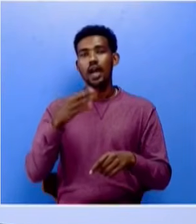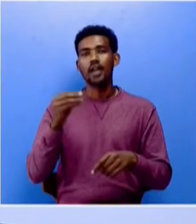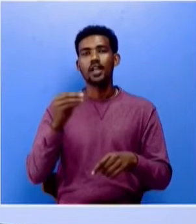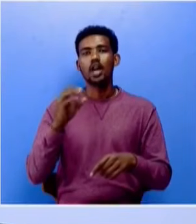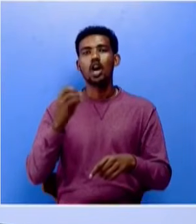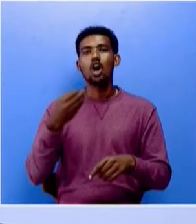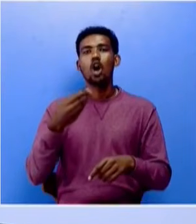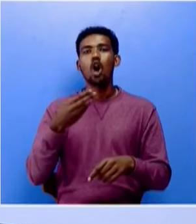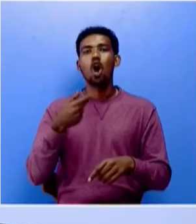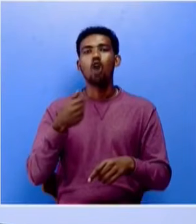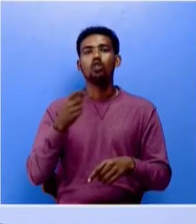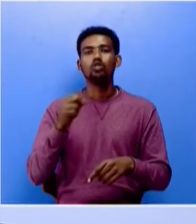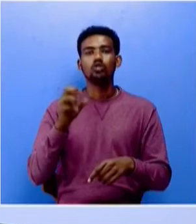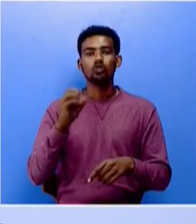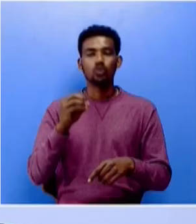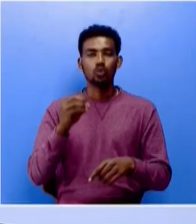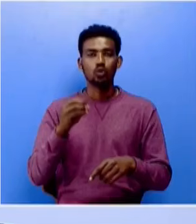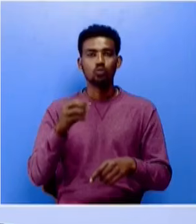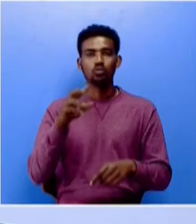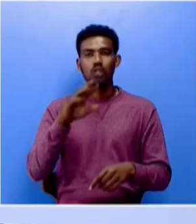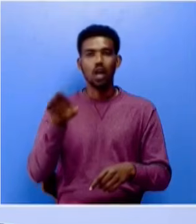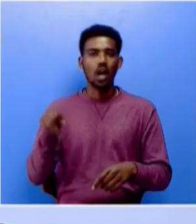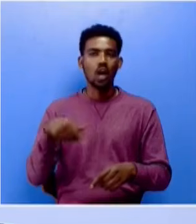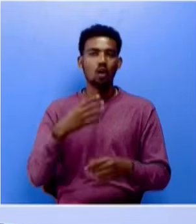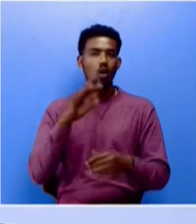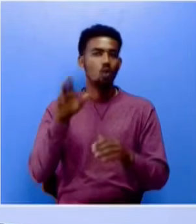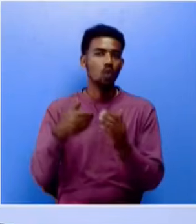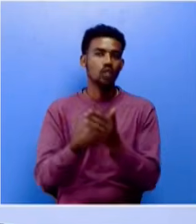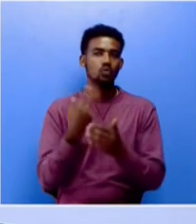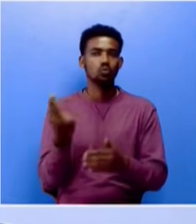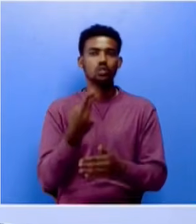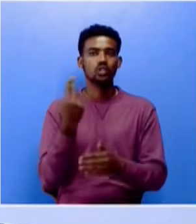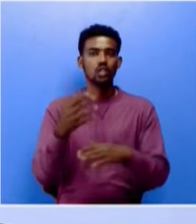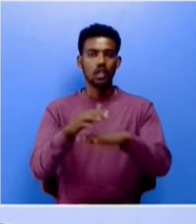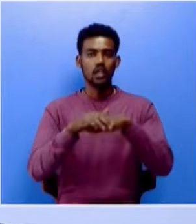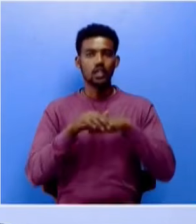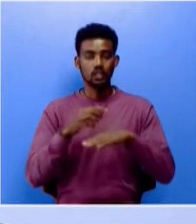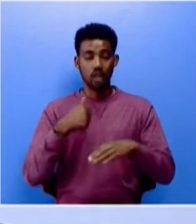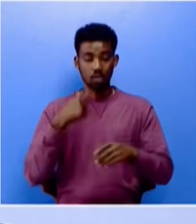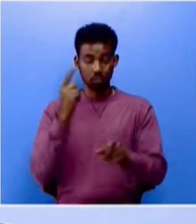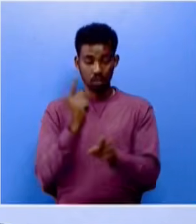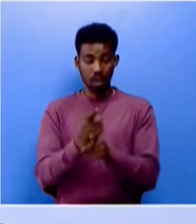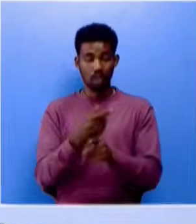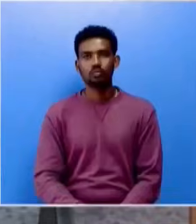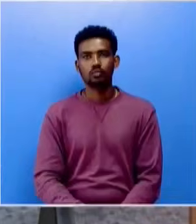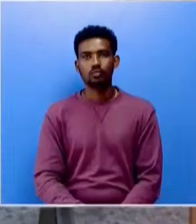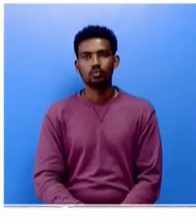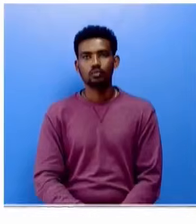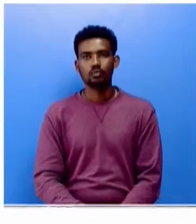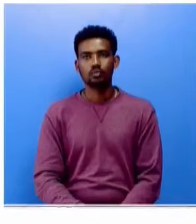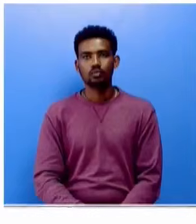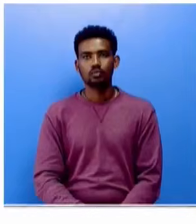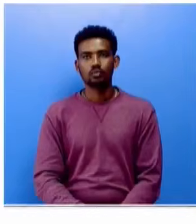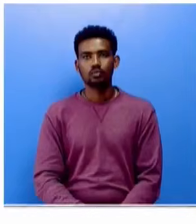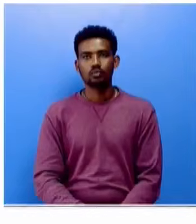is less common in interrogative. Am I right? Good.